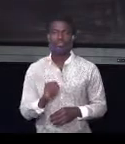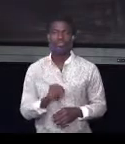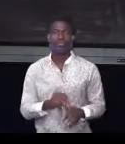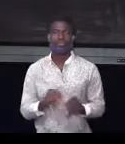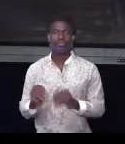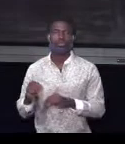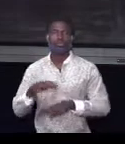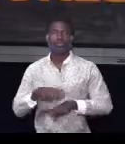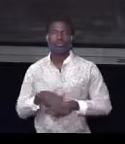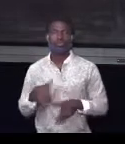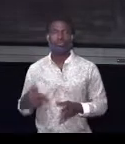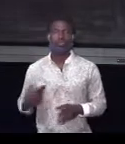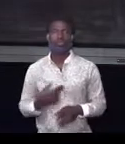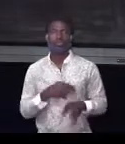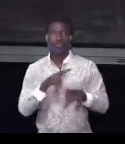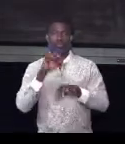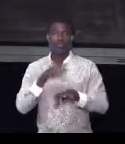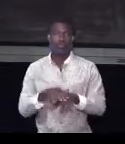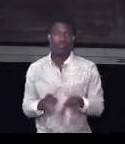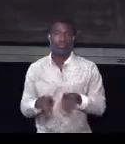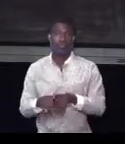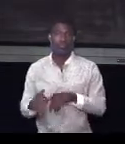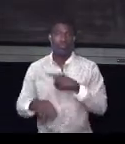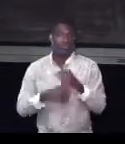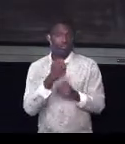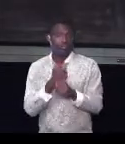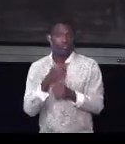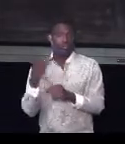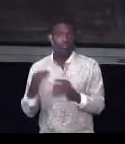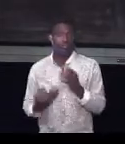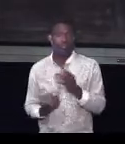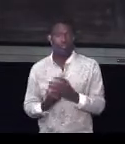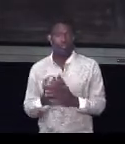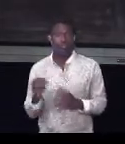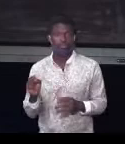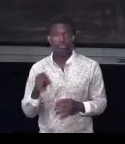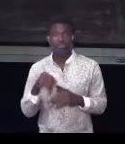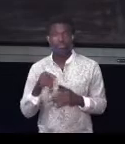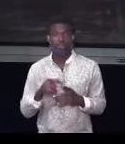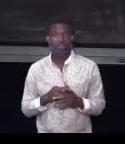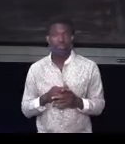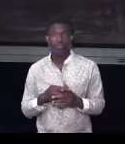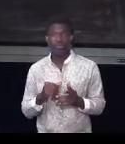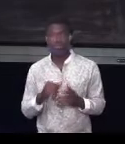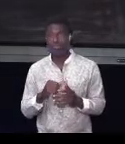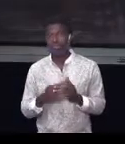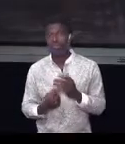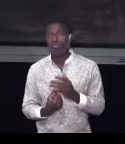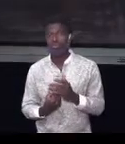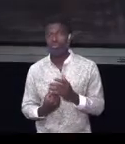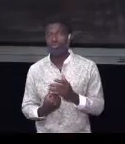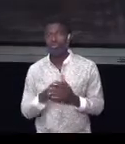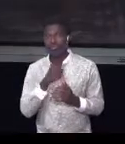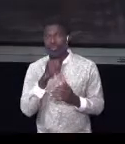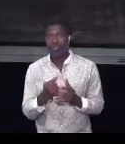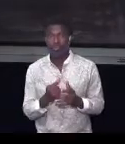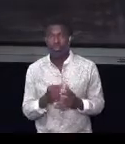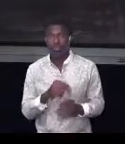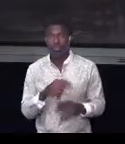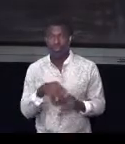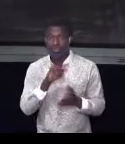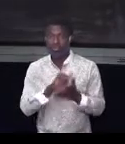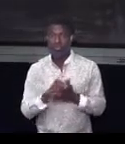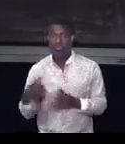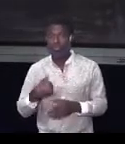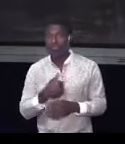calcium. Moving on, let's look at different types of fertilizers or manures that we have. We have different types